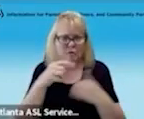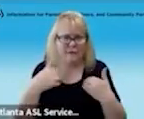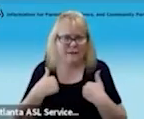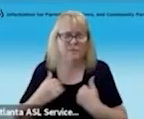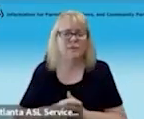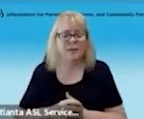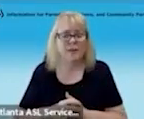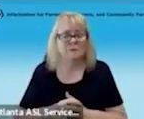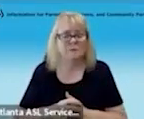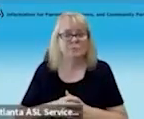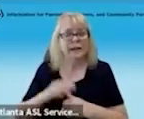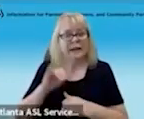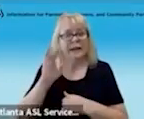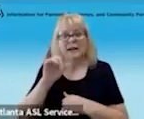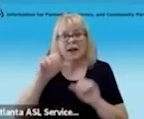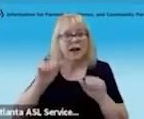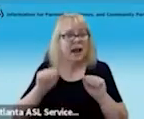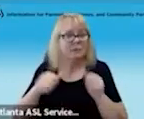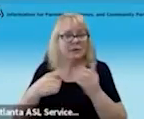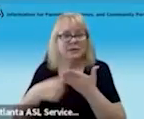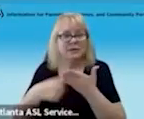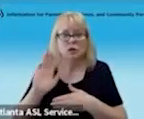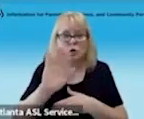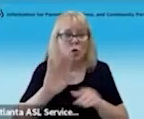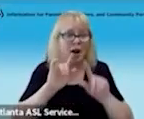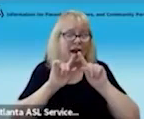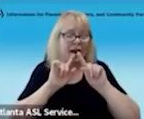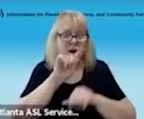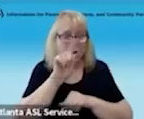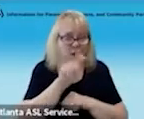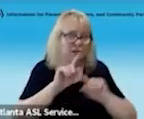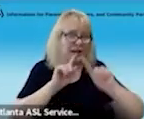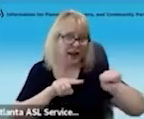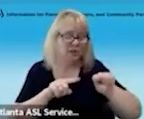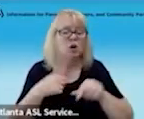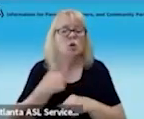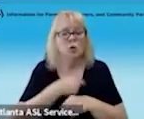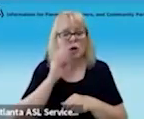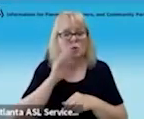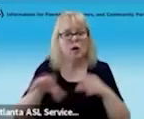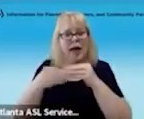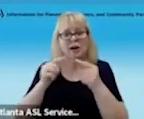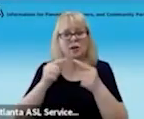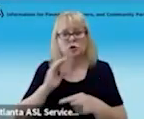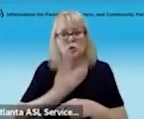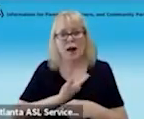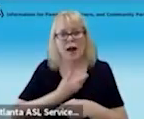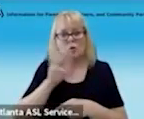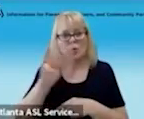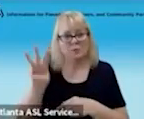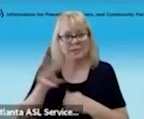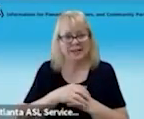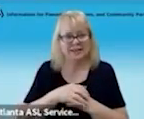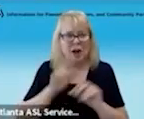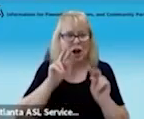of your screen. We will do our very best to respond to as many questions as time allows. We will also post answers